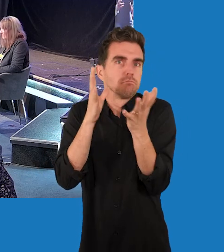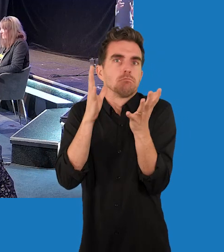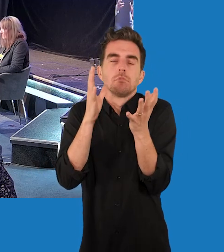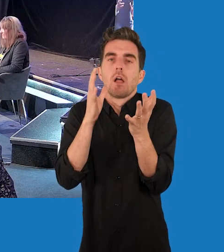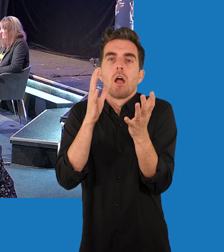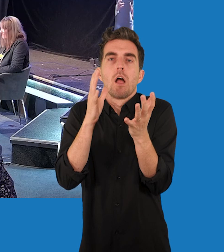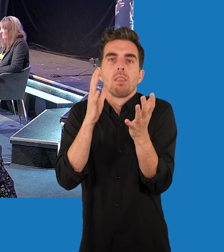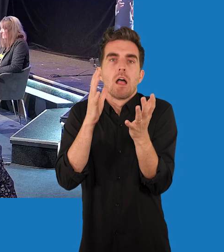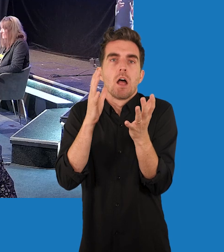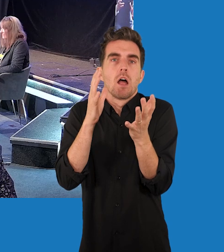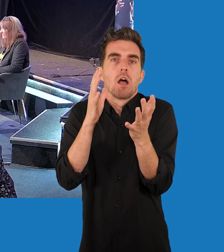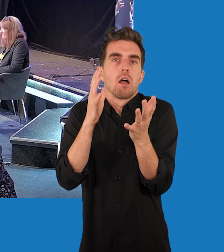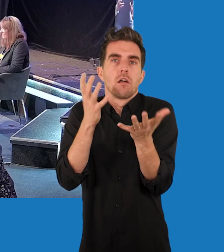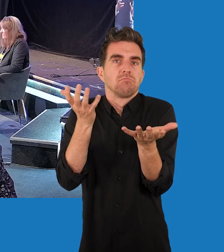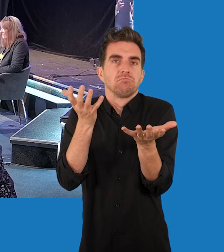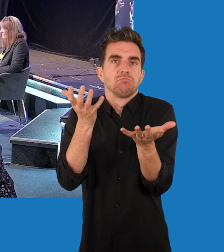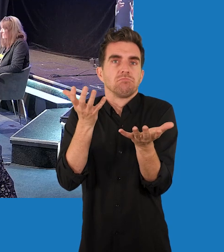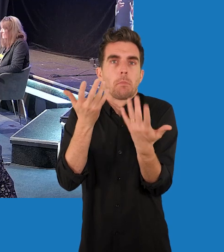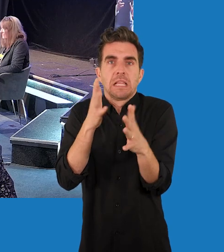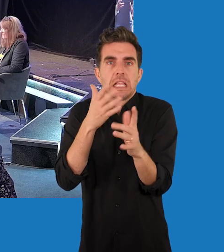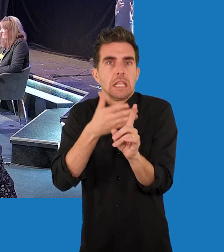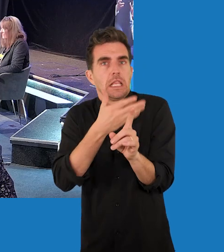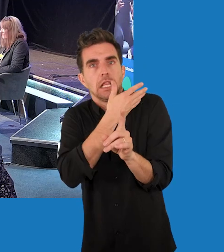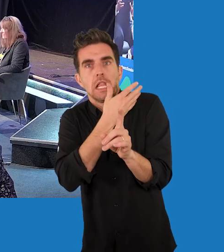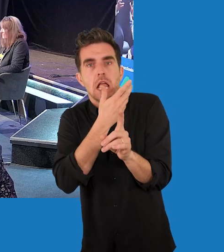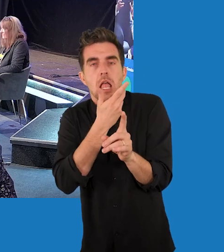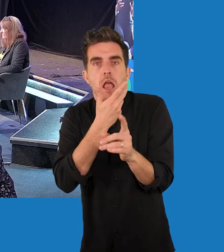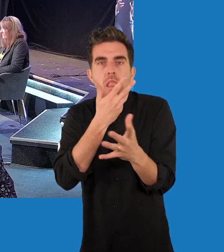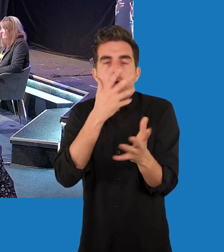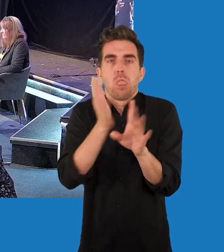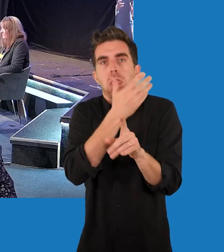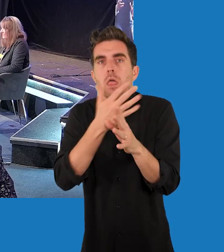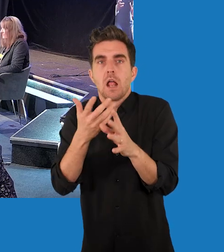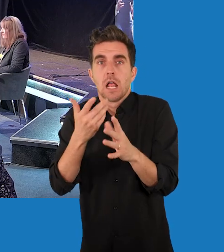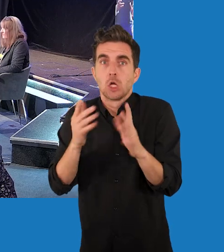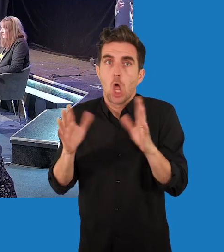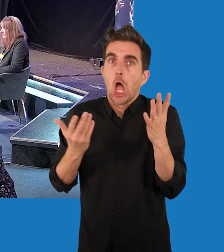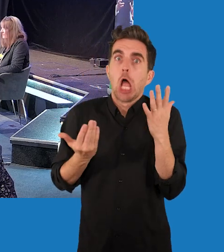It was all done and then it was destroyed physically. But you've been doing it in the past. It's not just a